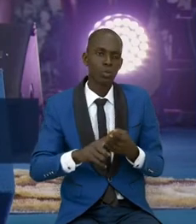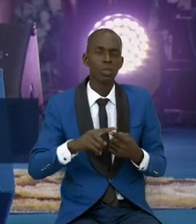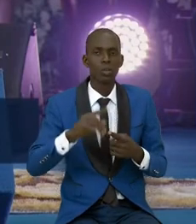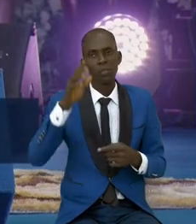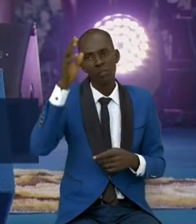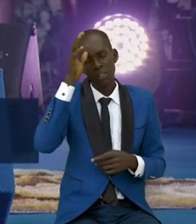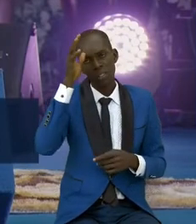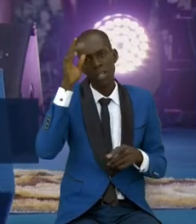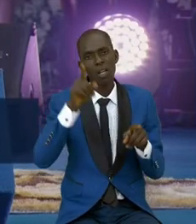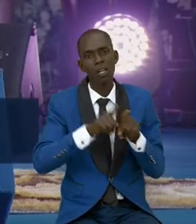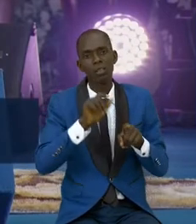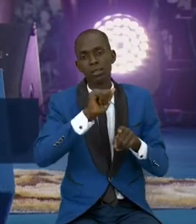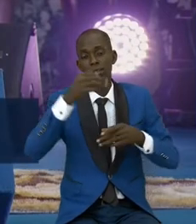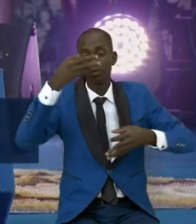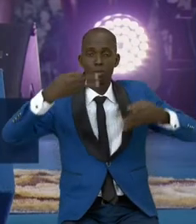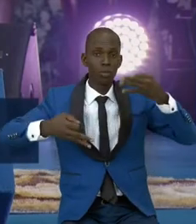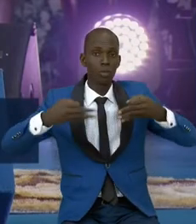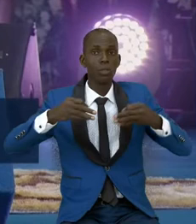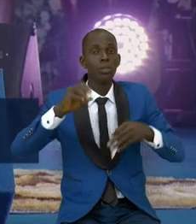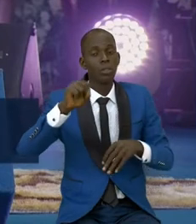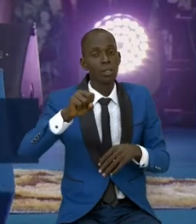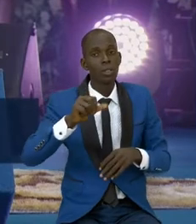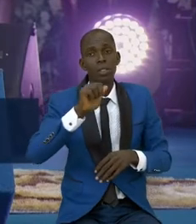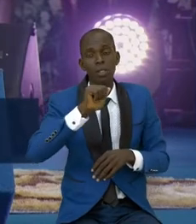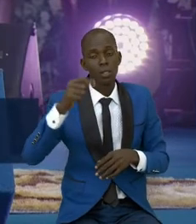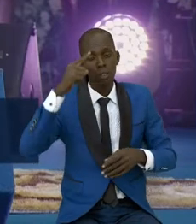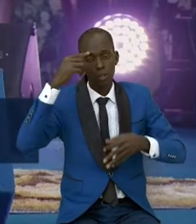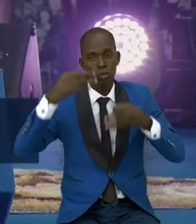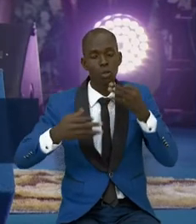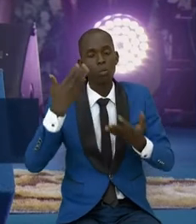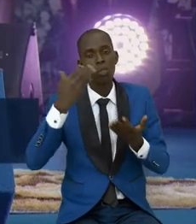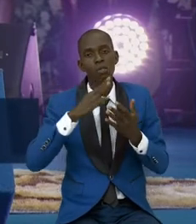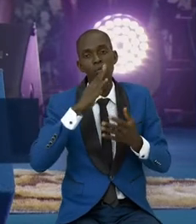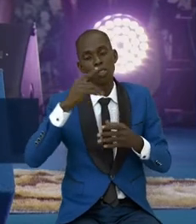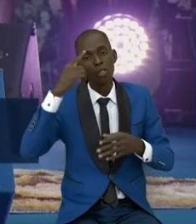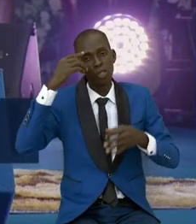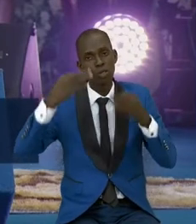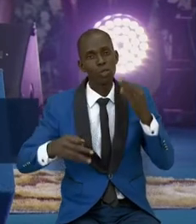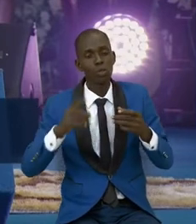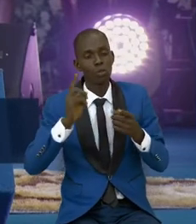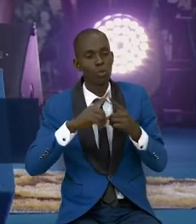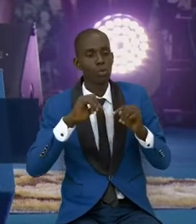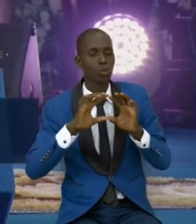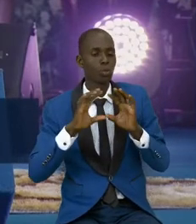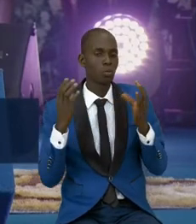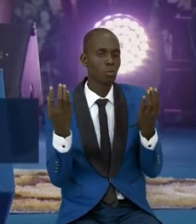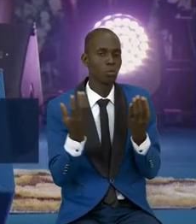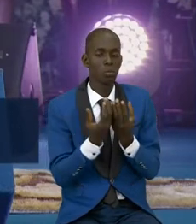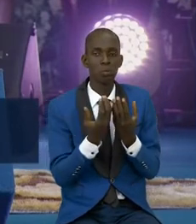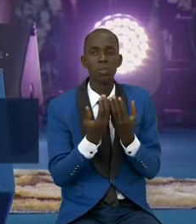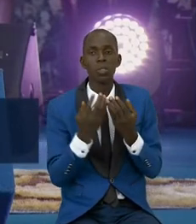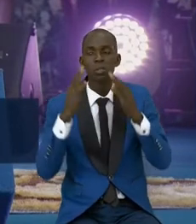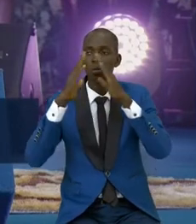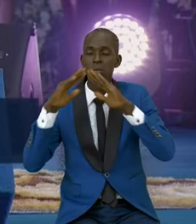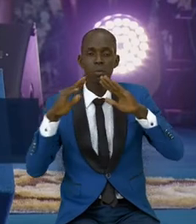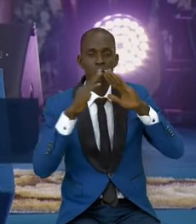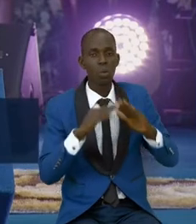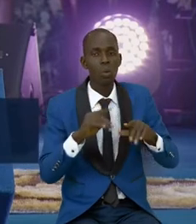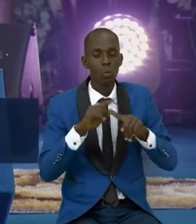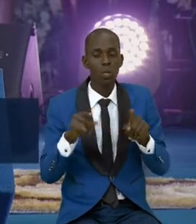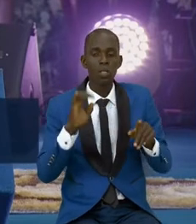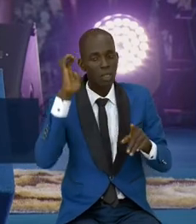judge might be a judge to the community, but if it's your Father, when you're coming in, you're not coming